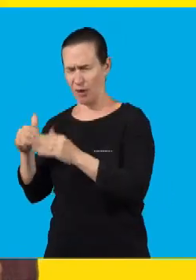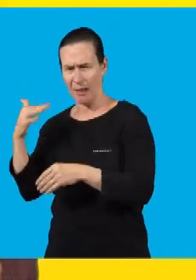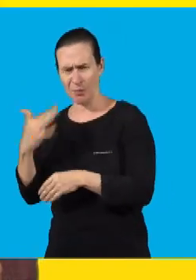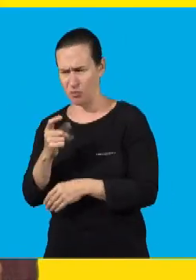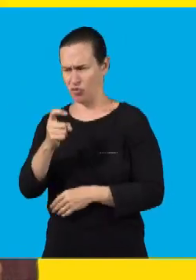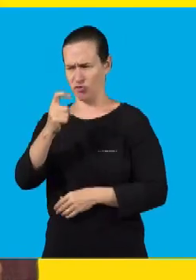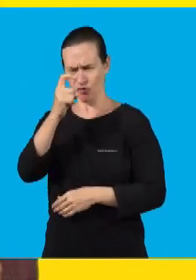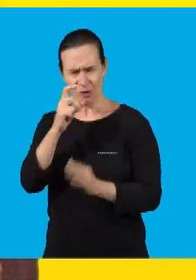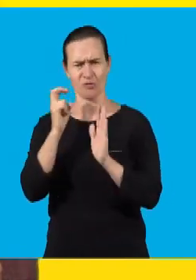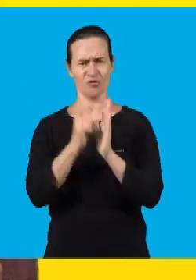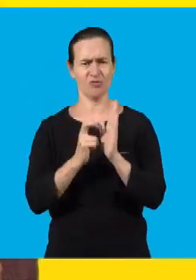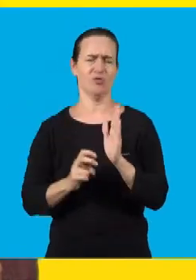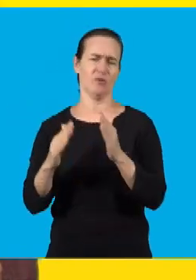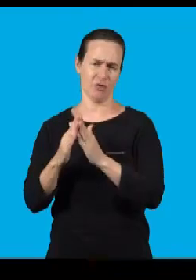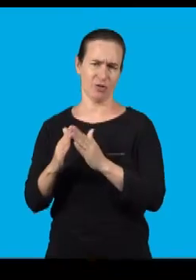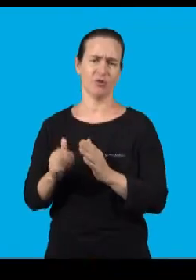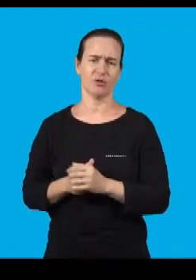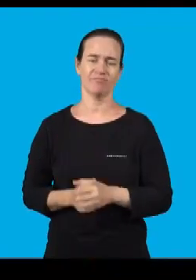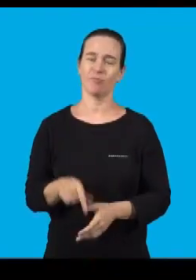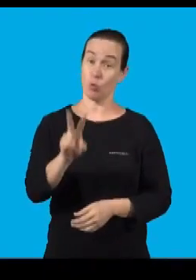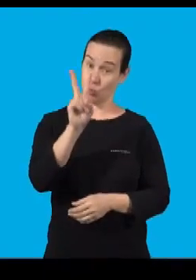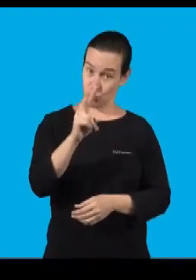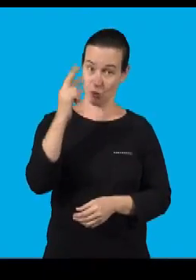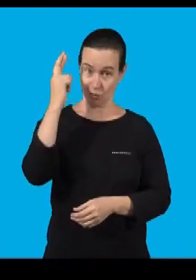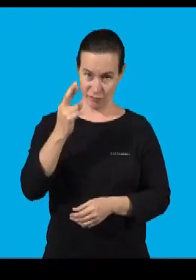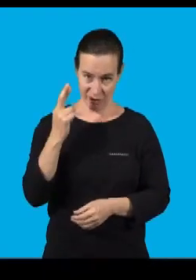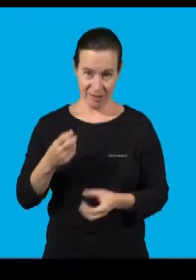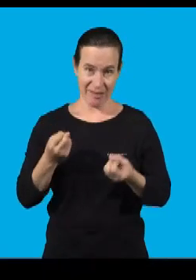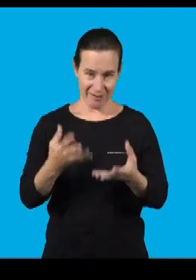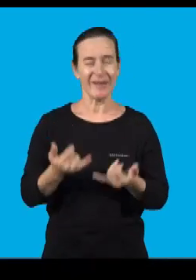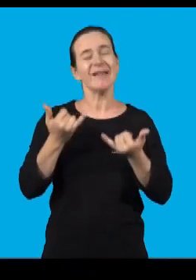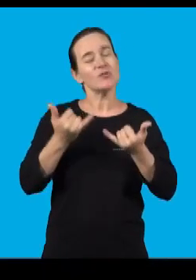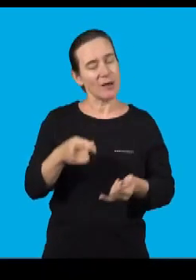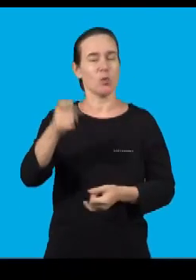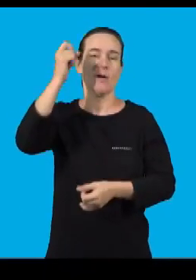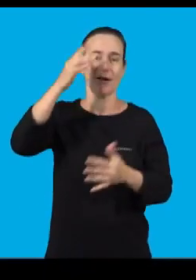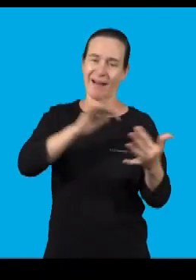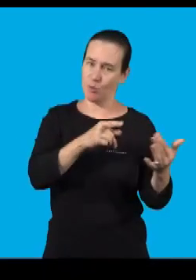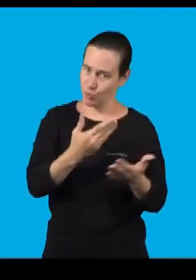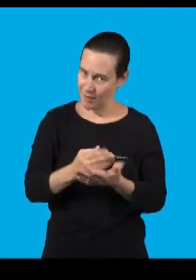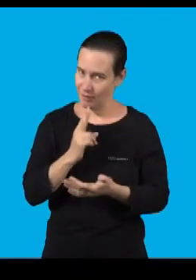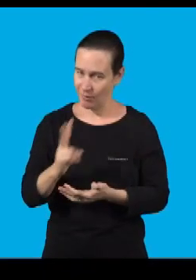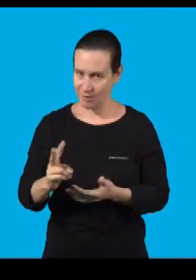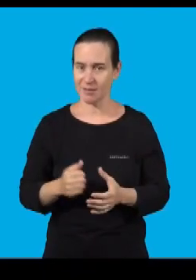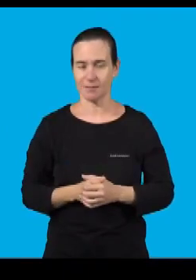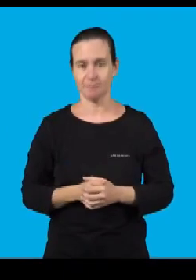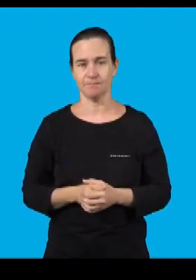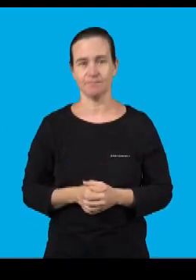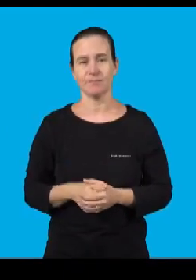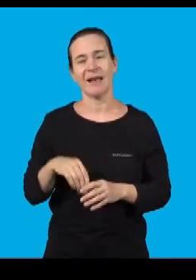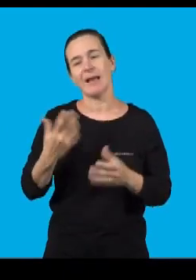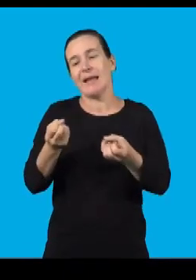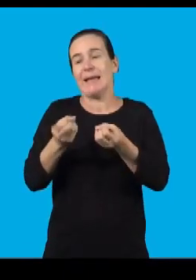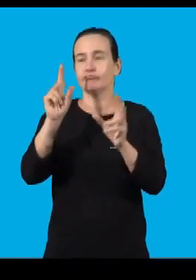our one reason and there's our second reason. So now you know how to respond to questions where they tell you give